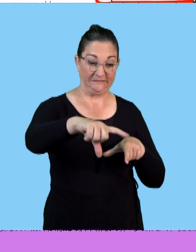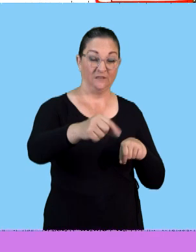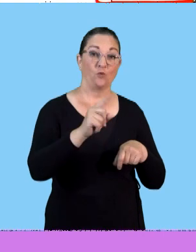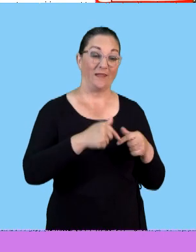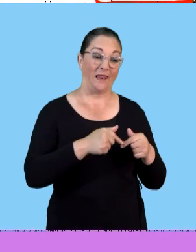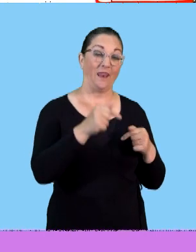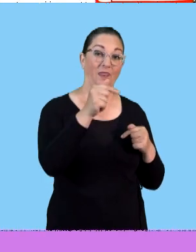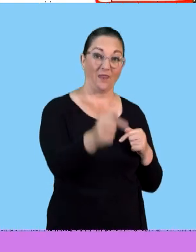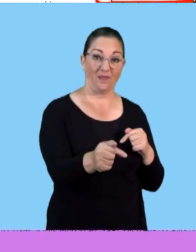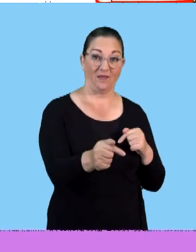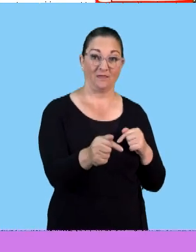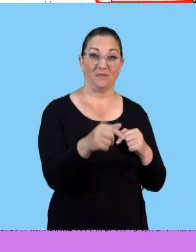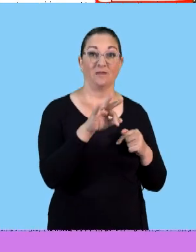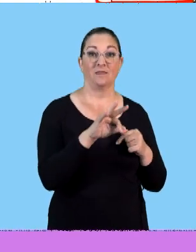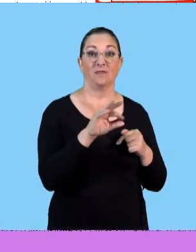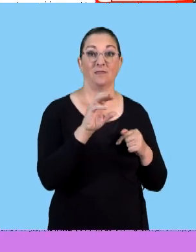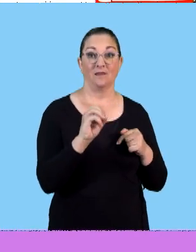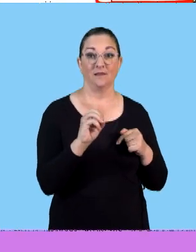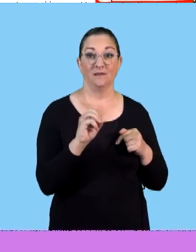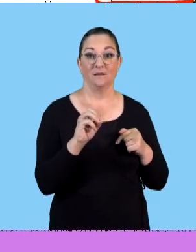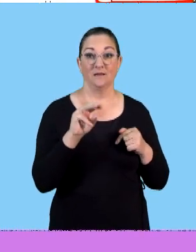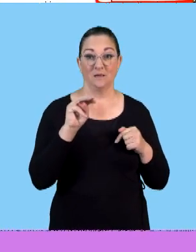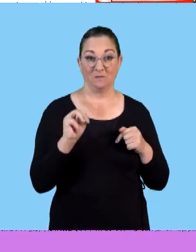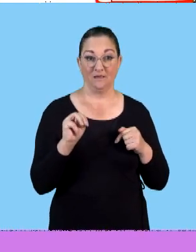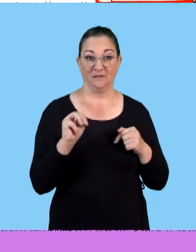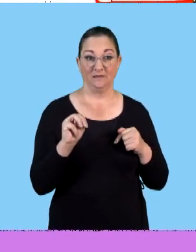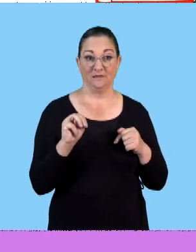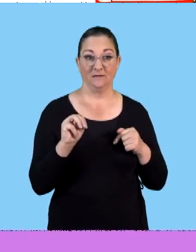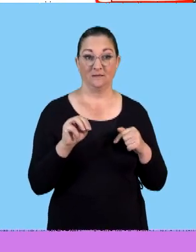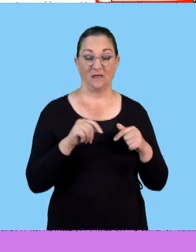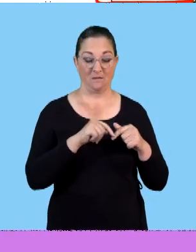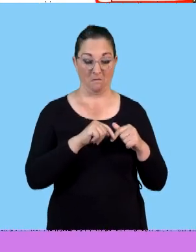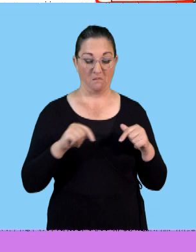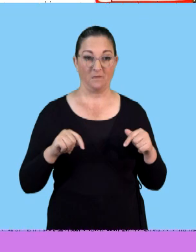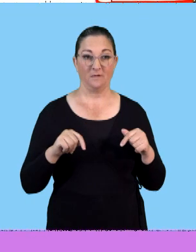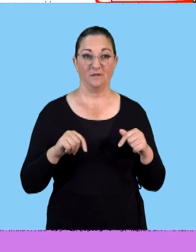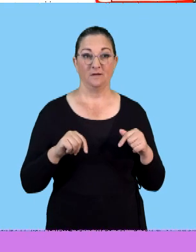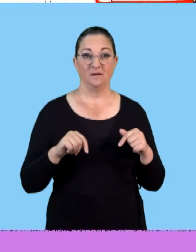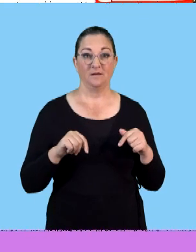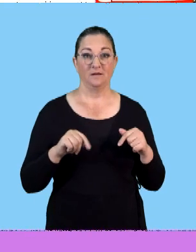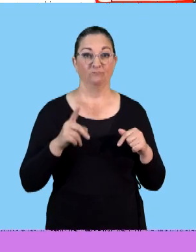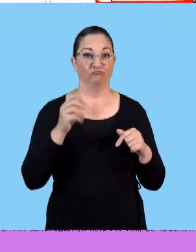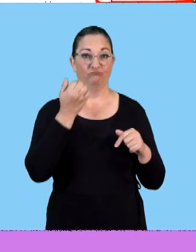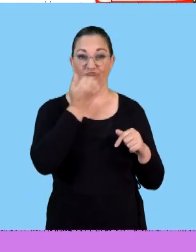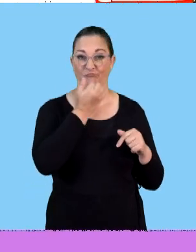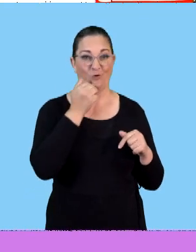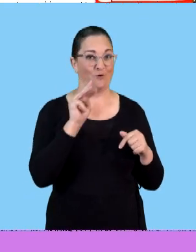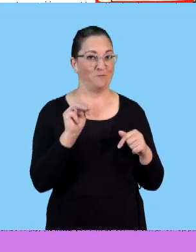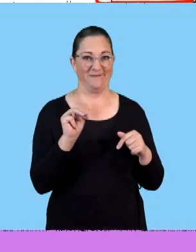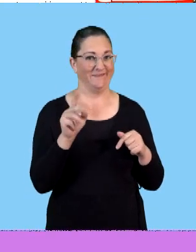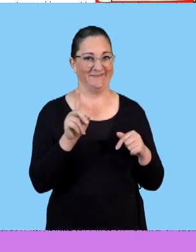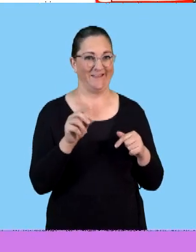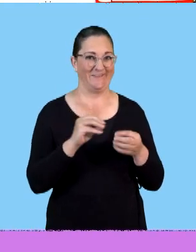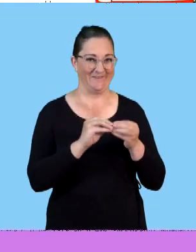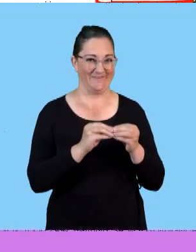here, 30 meters, multiply by the width of, no, sorry, that's not